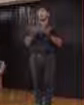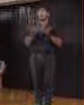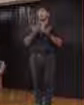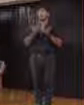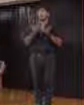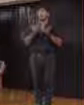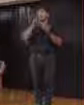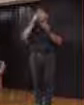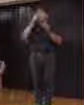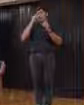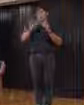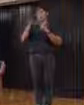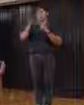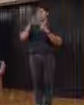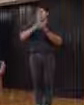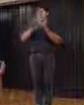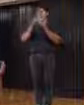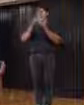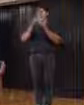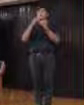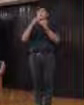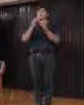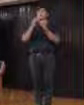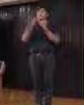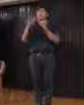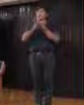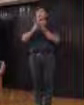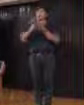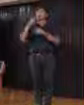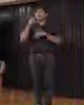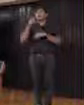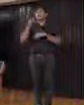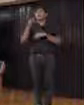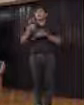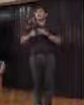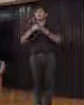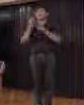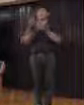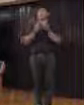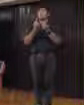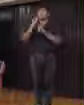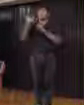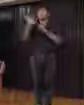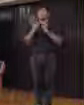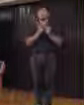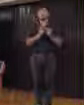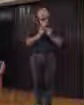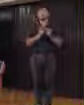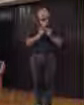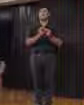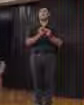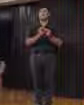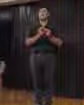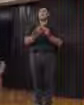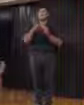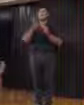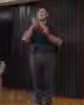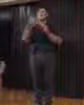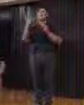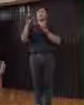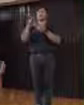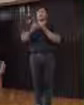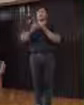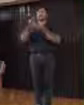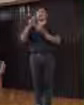with Mr. Habibullah, that, there has to be a political sort of context